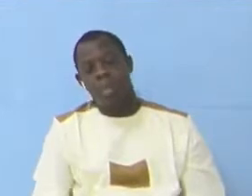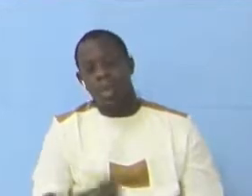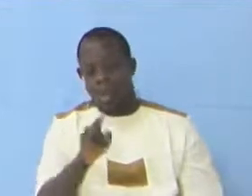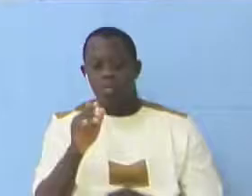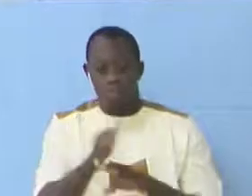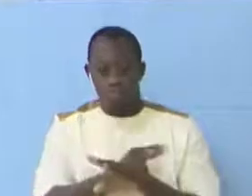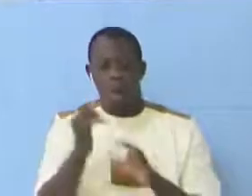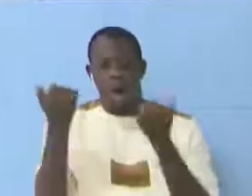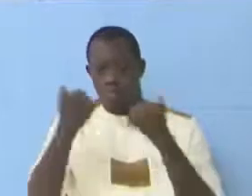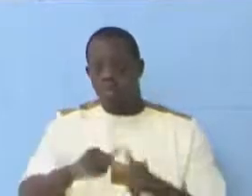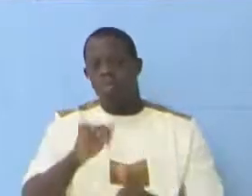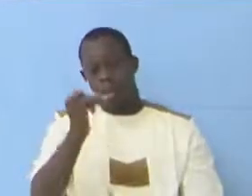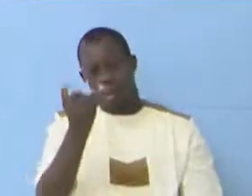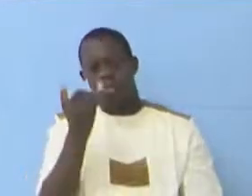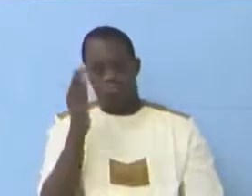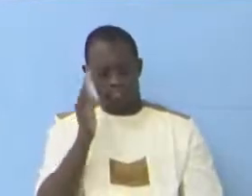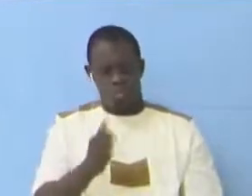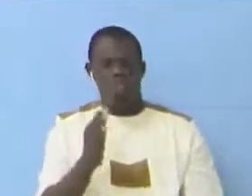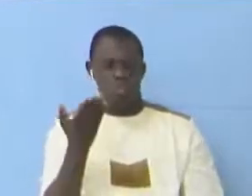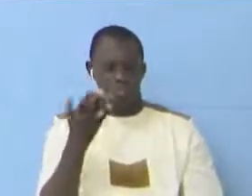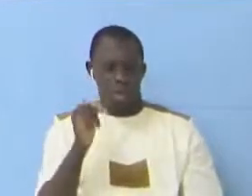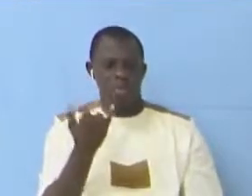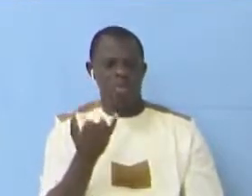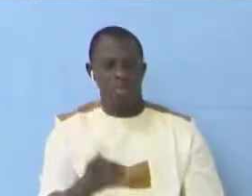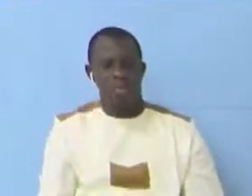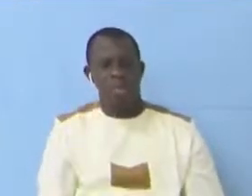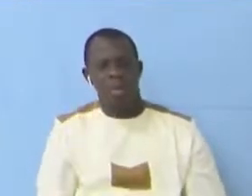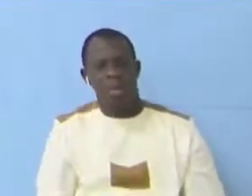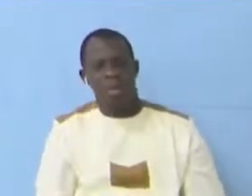It could be true, yes. Yeah, mën na nek deug de.